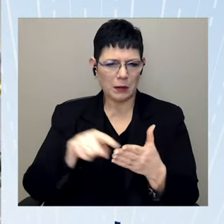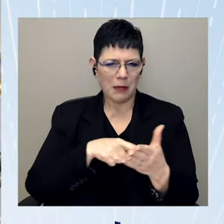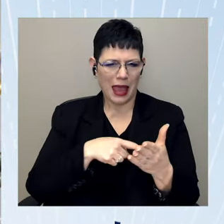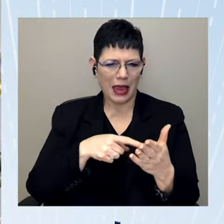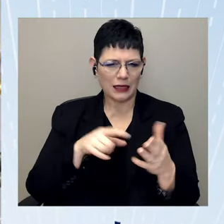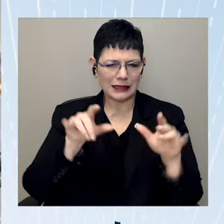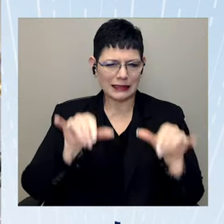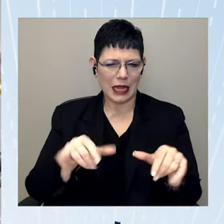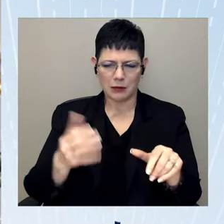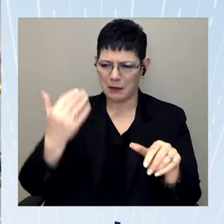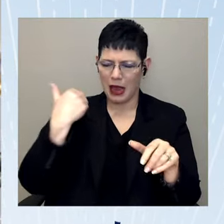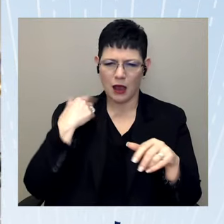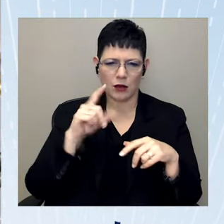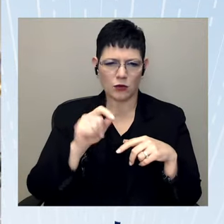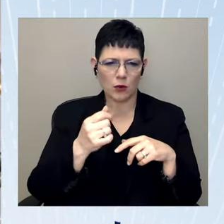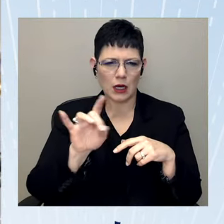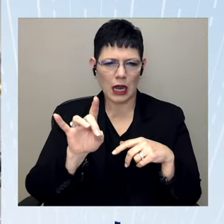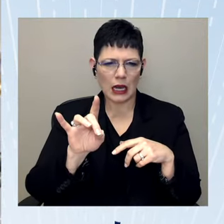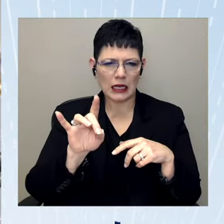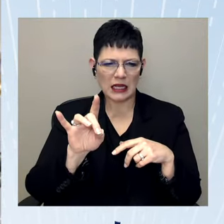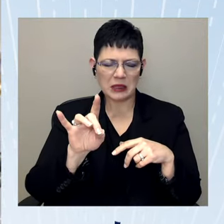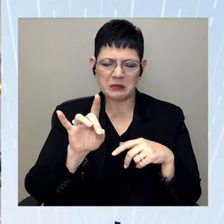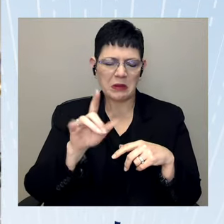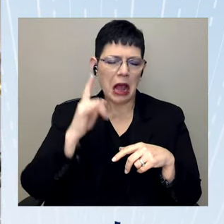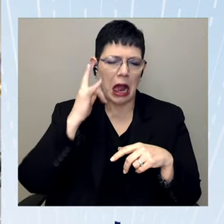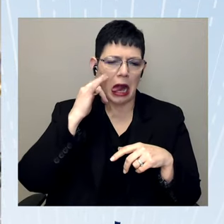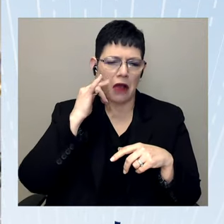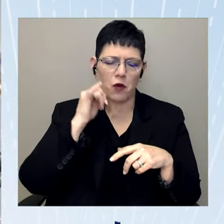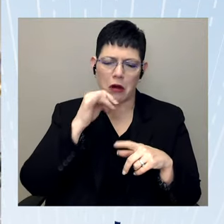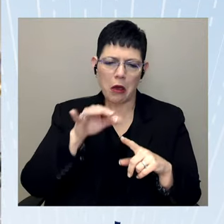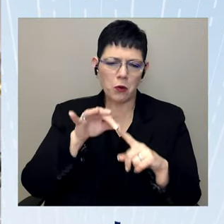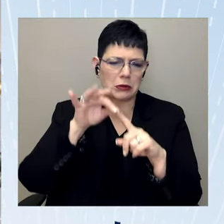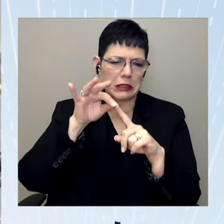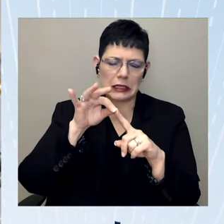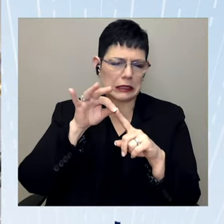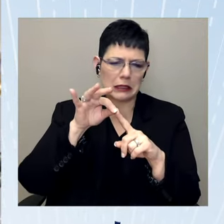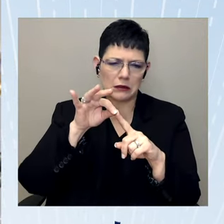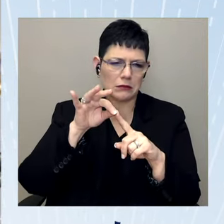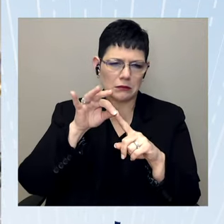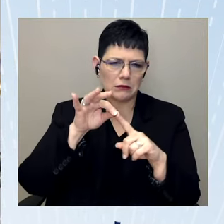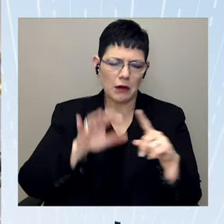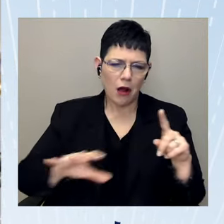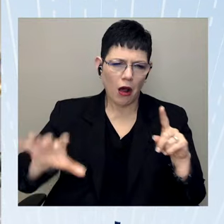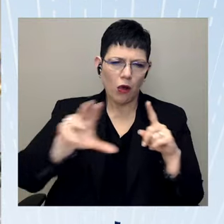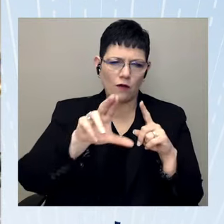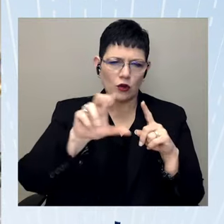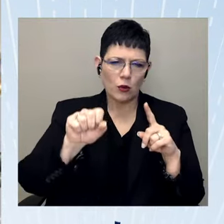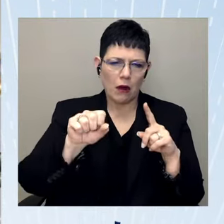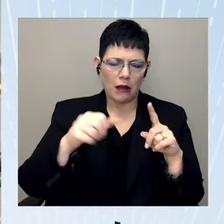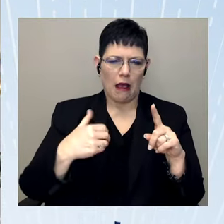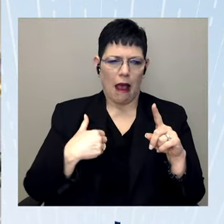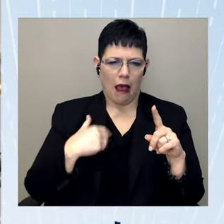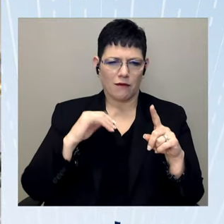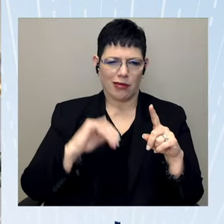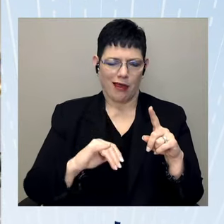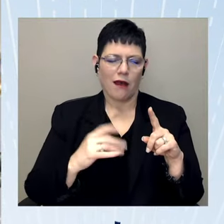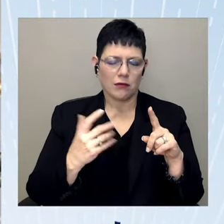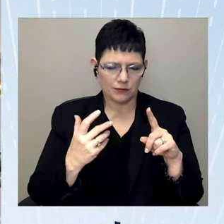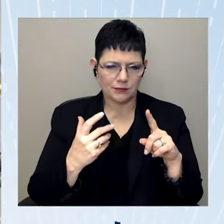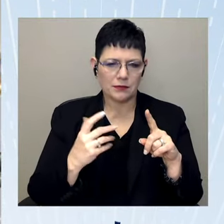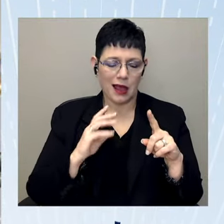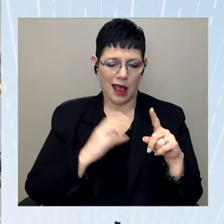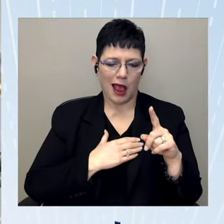And I'm sure it's the same throughout our nation. The business that we love, the passion that we have to